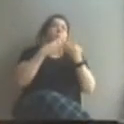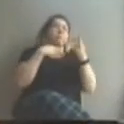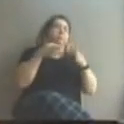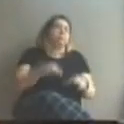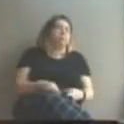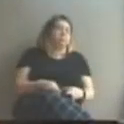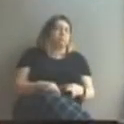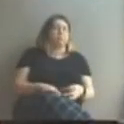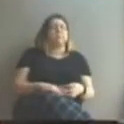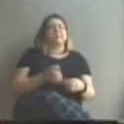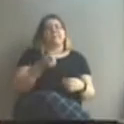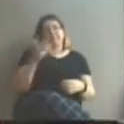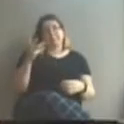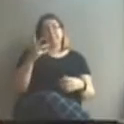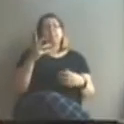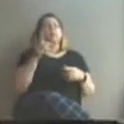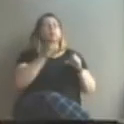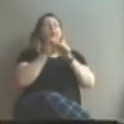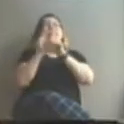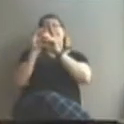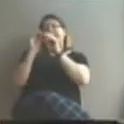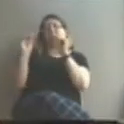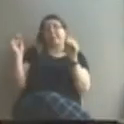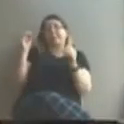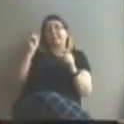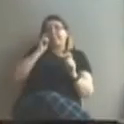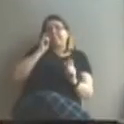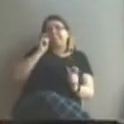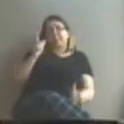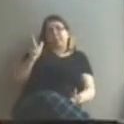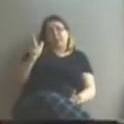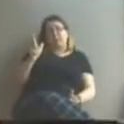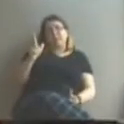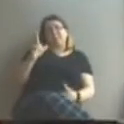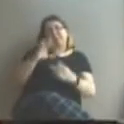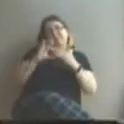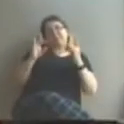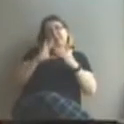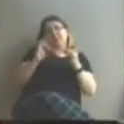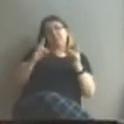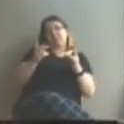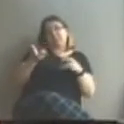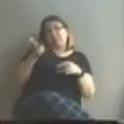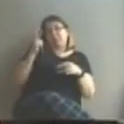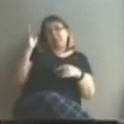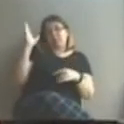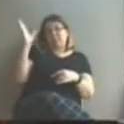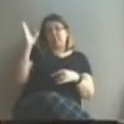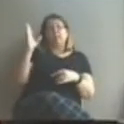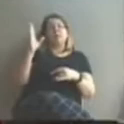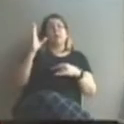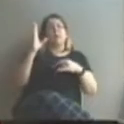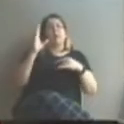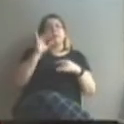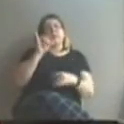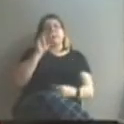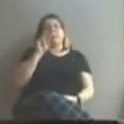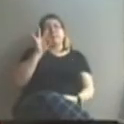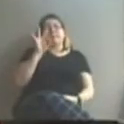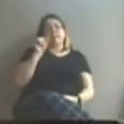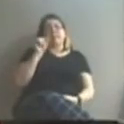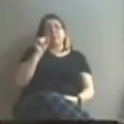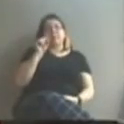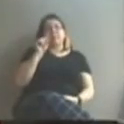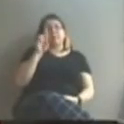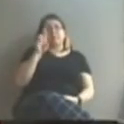things. Also, it should come as no surprise, because it's been mentioned in at least three presentations, the infrastructure assessment